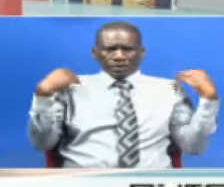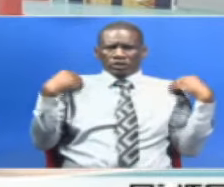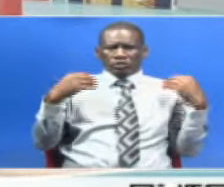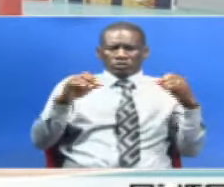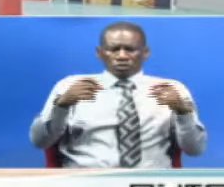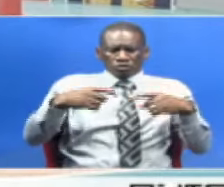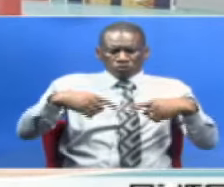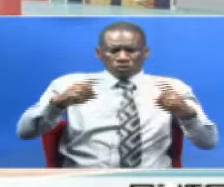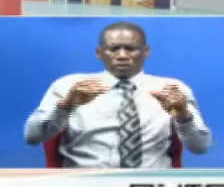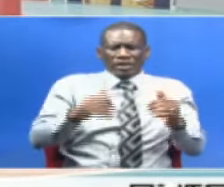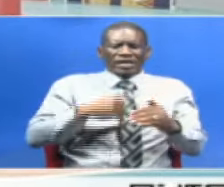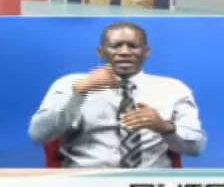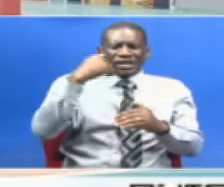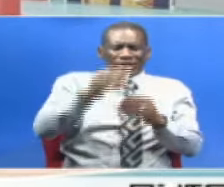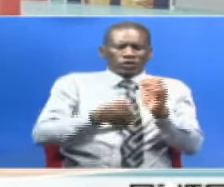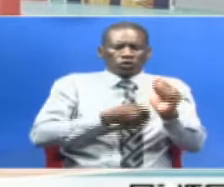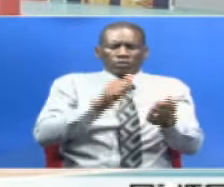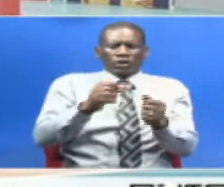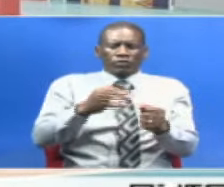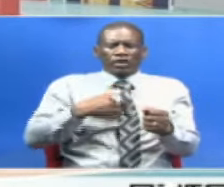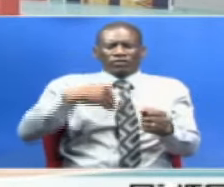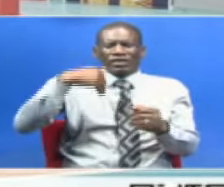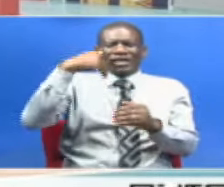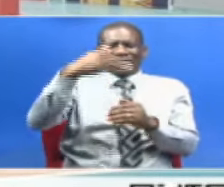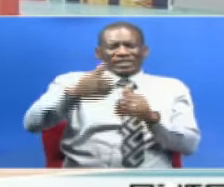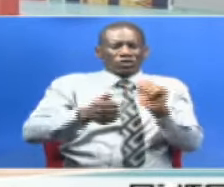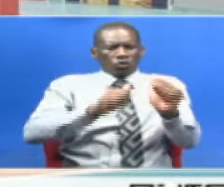tunaomba next, kama tutakuwa na next championship ambayo